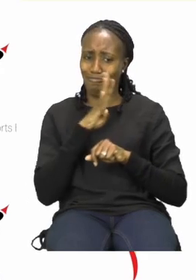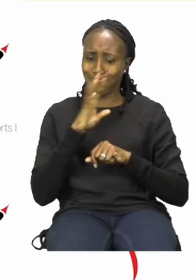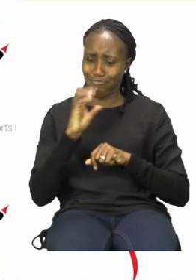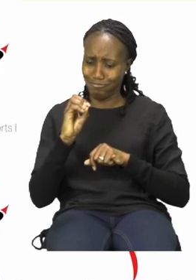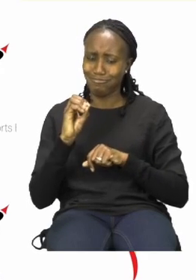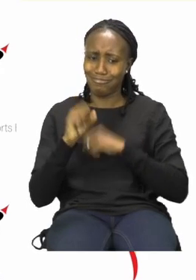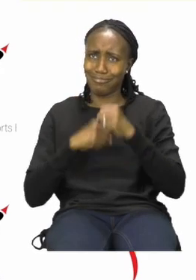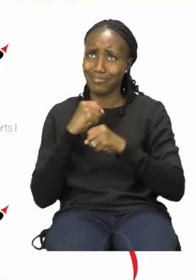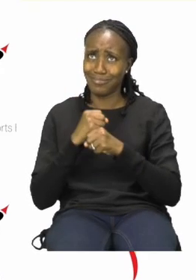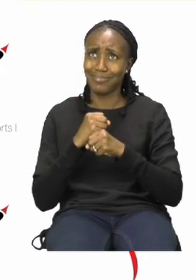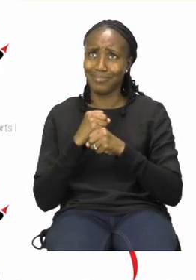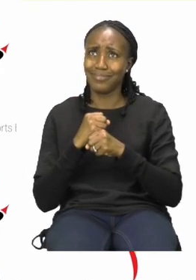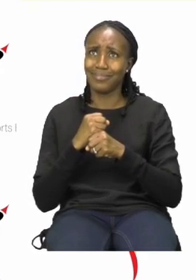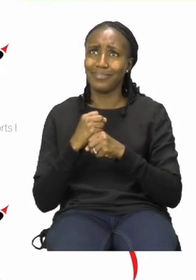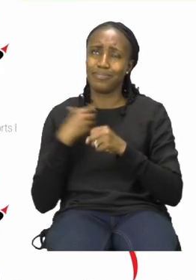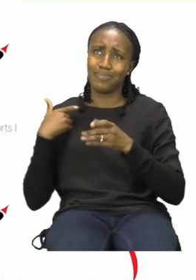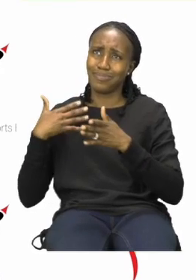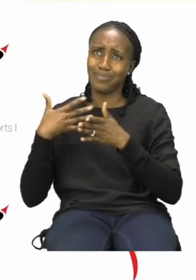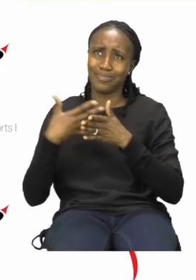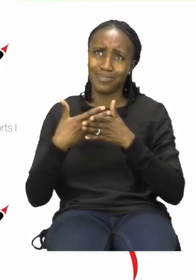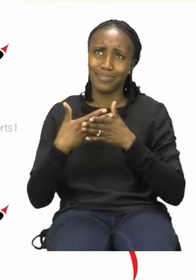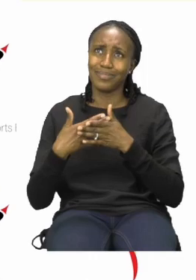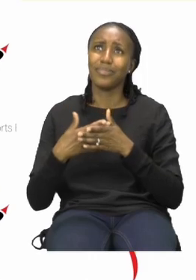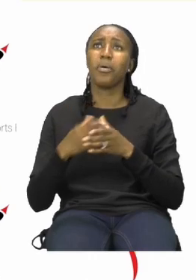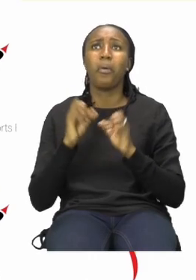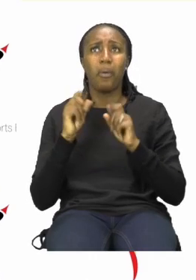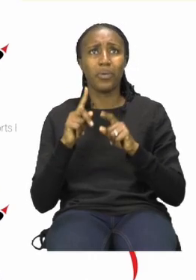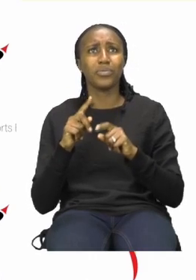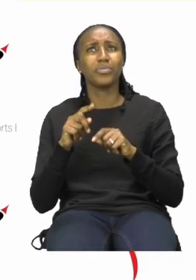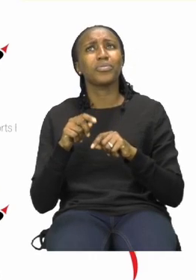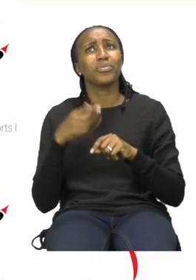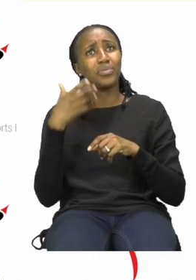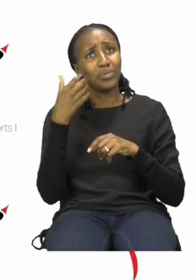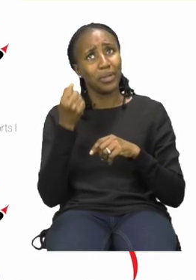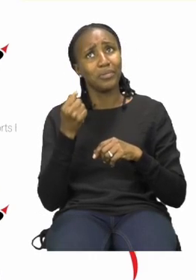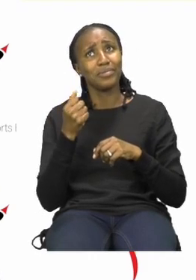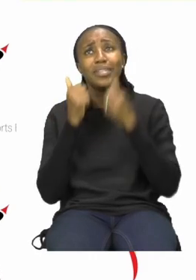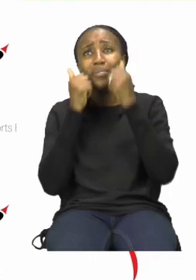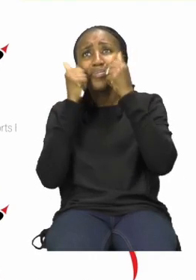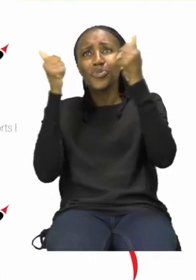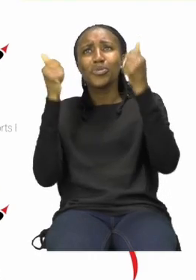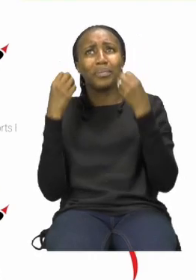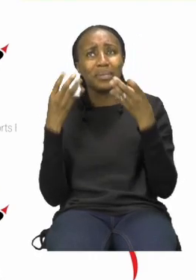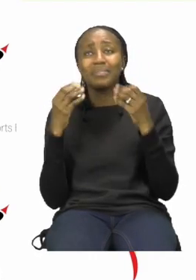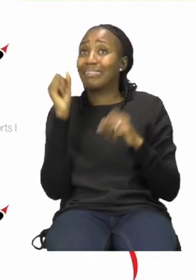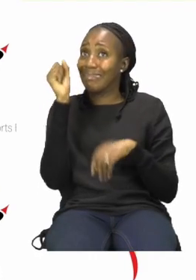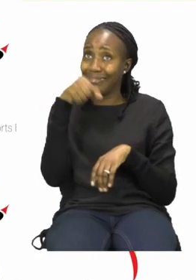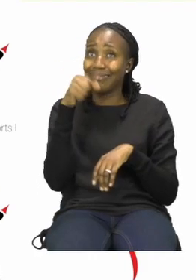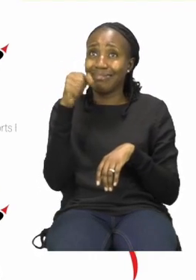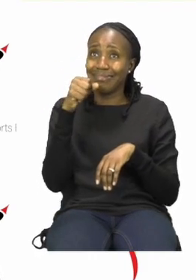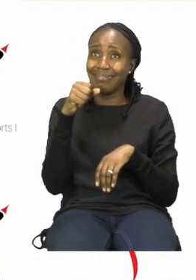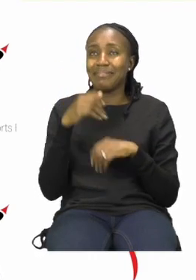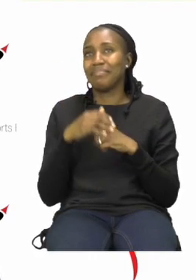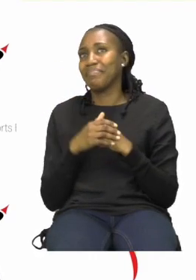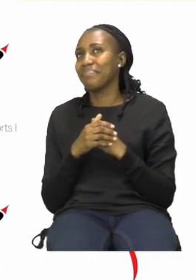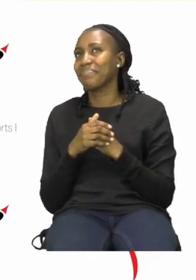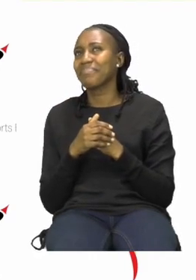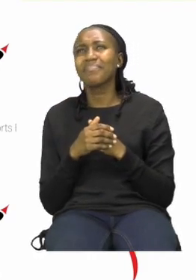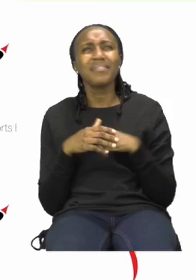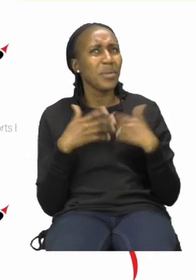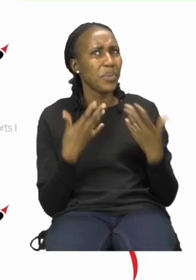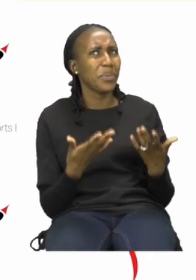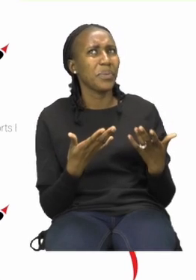most probably you are a black belt right now. Yes, for both fantastic. Kendo and karate. All right. So when was this